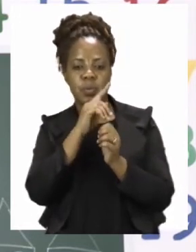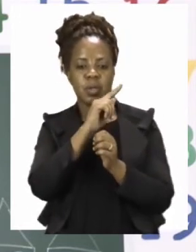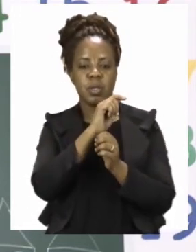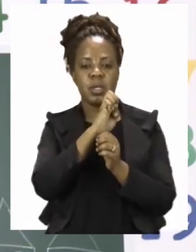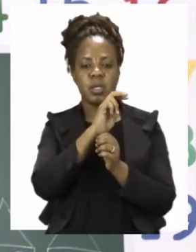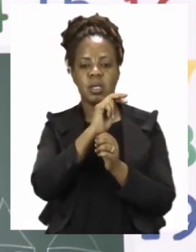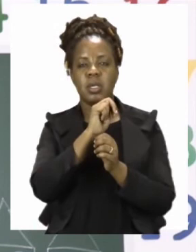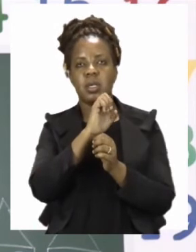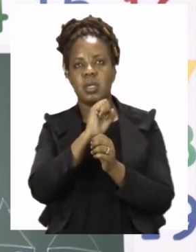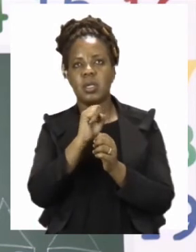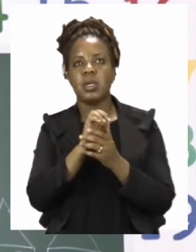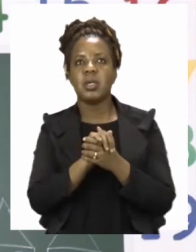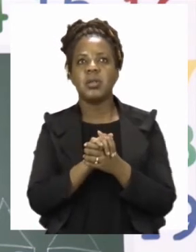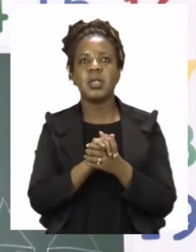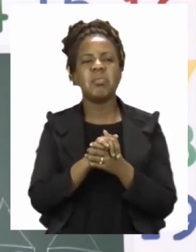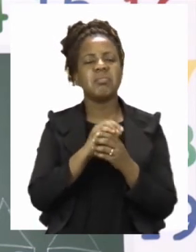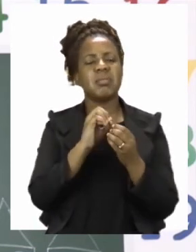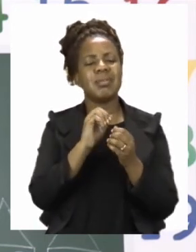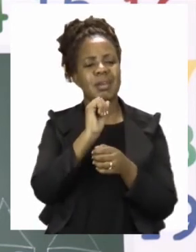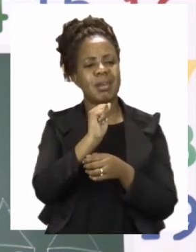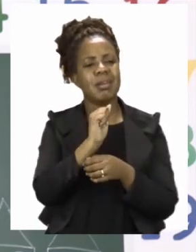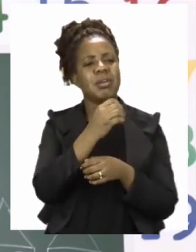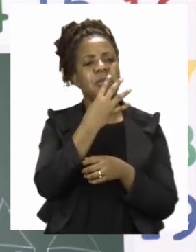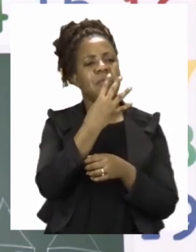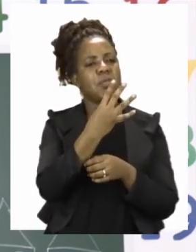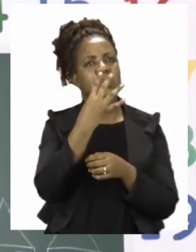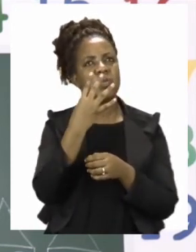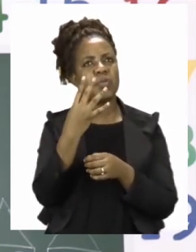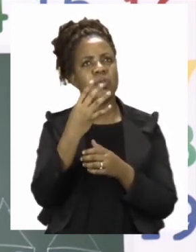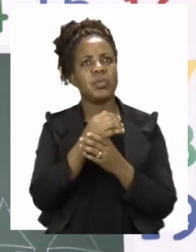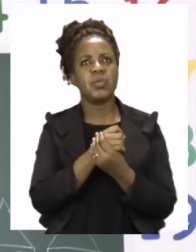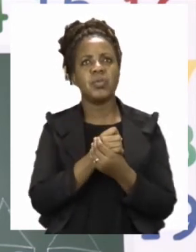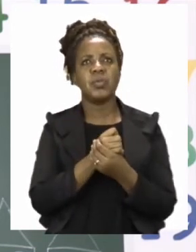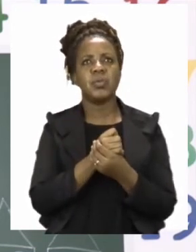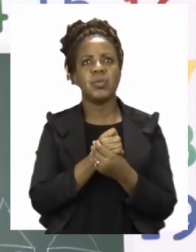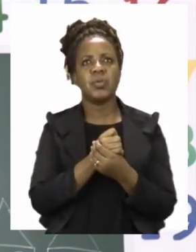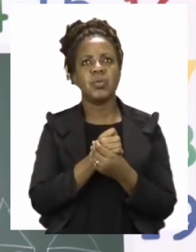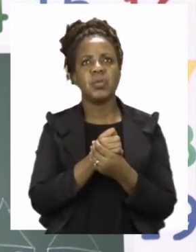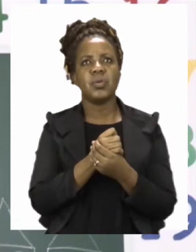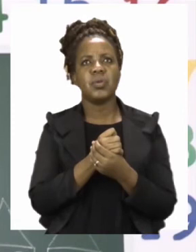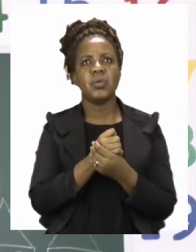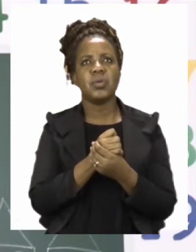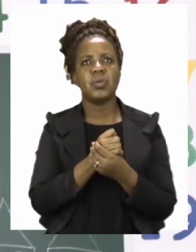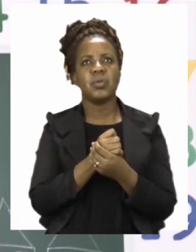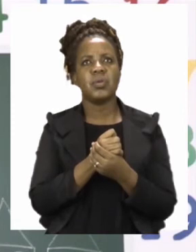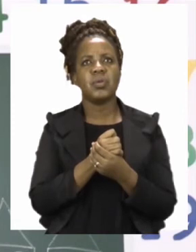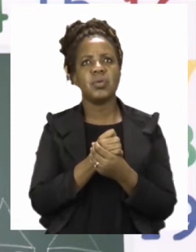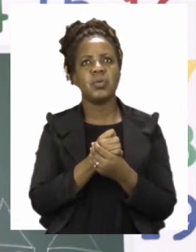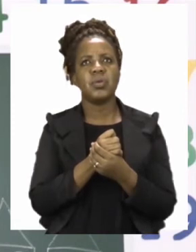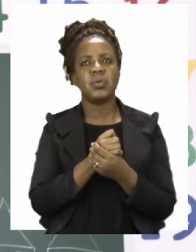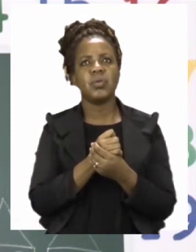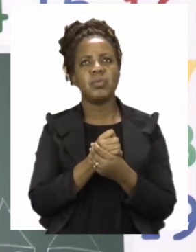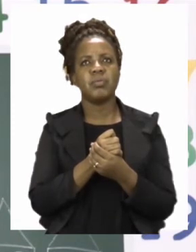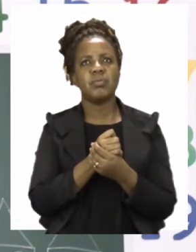choose the number 10s that is the one they passed already. But if the unit